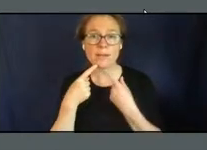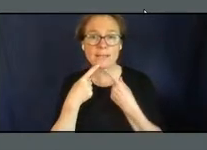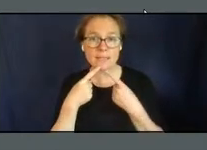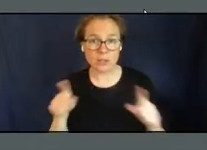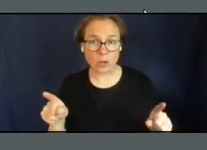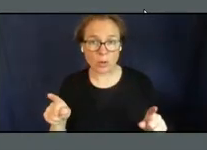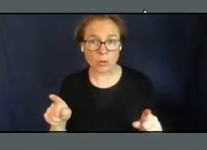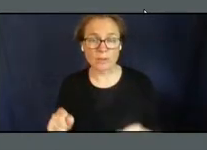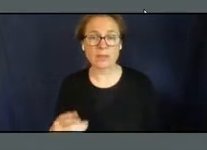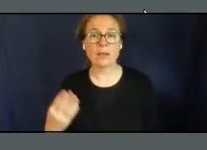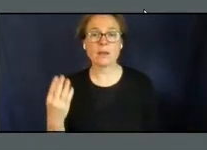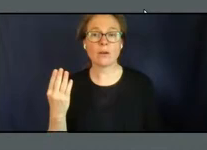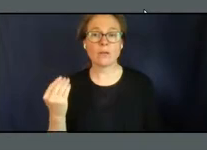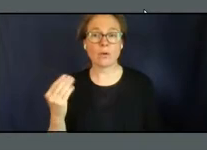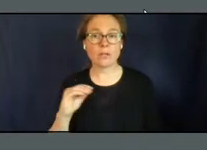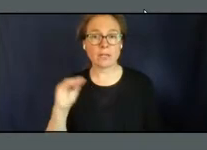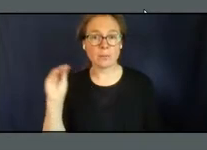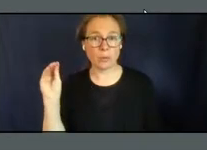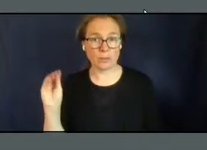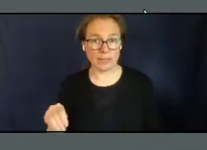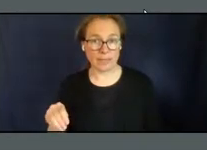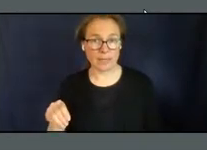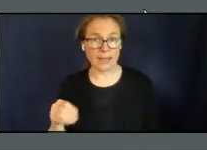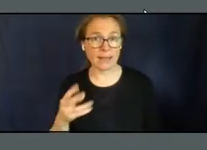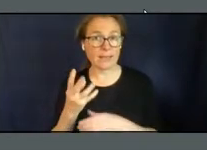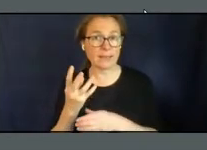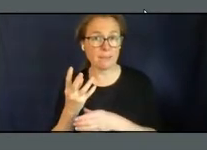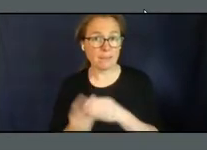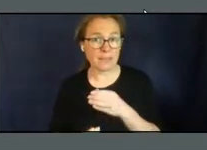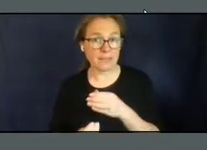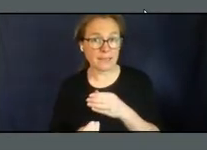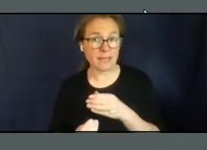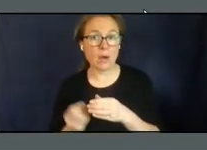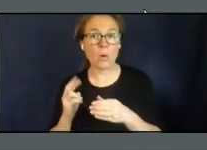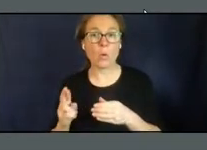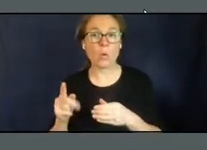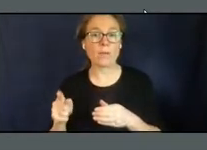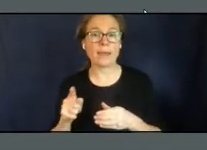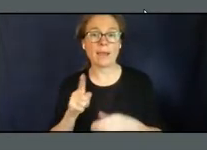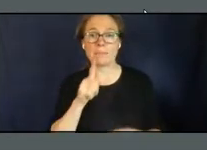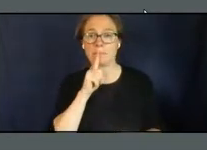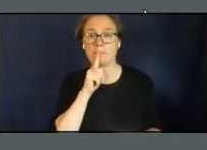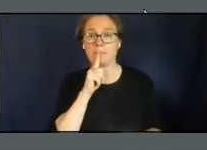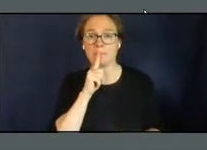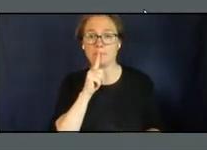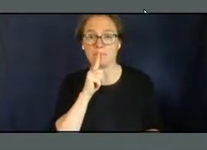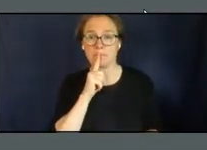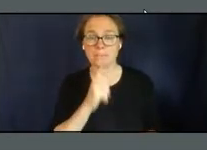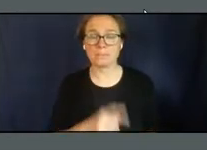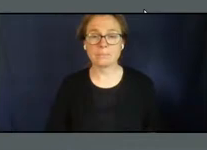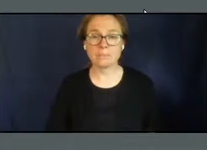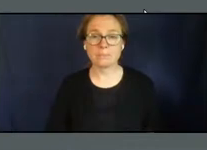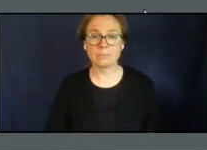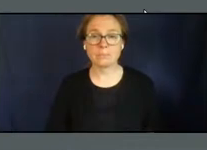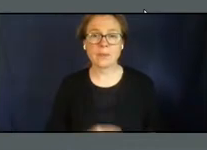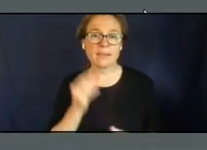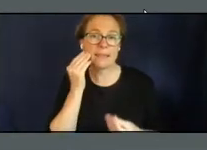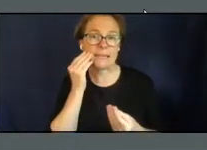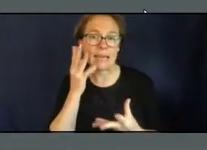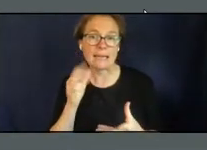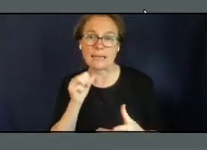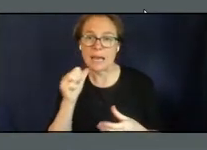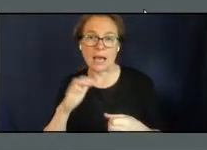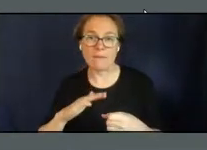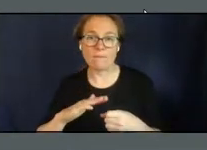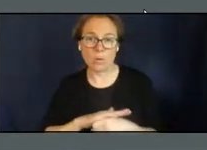14% of data that is either missing on that or choose not to answer. Okay. So our data are incomplete. Okay, thank